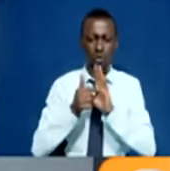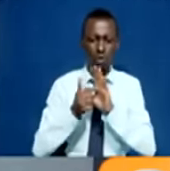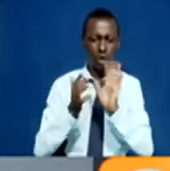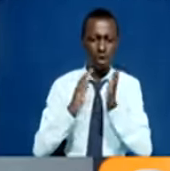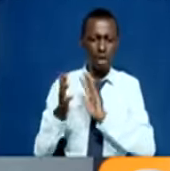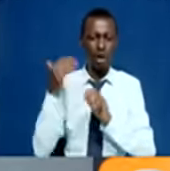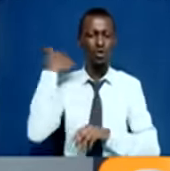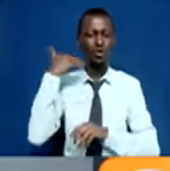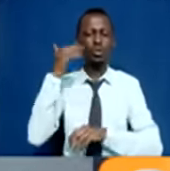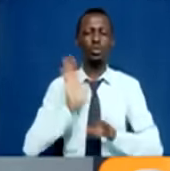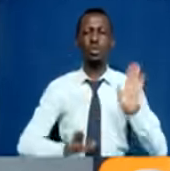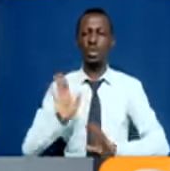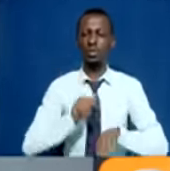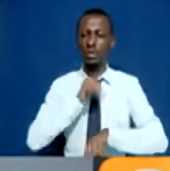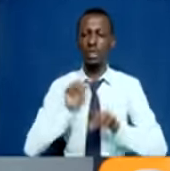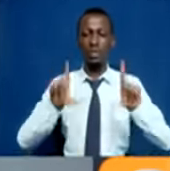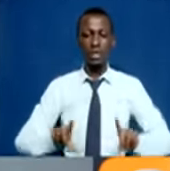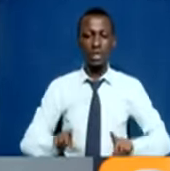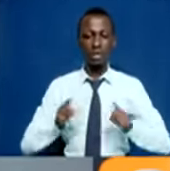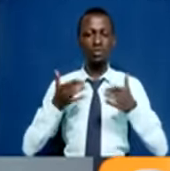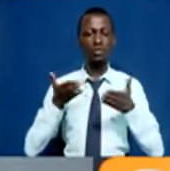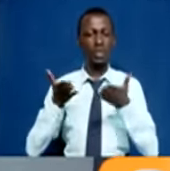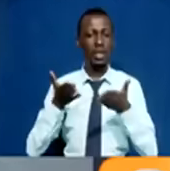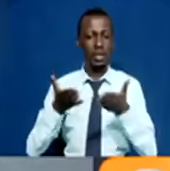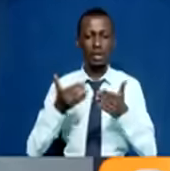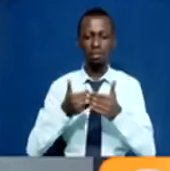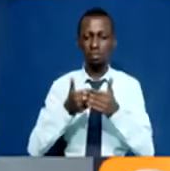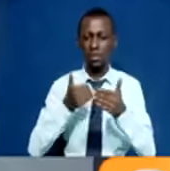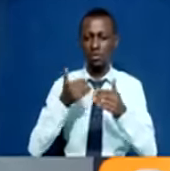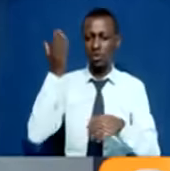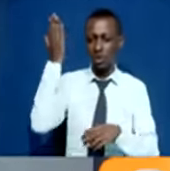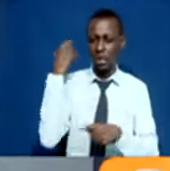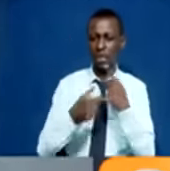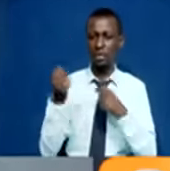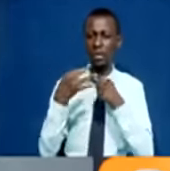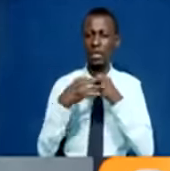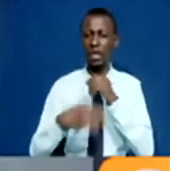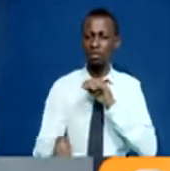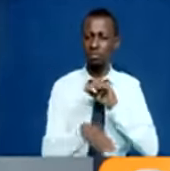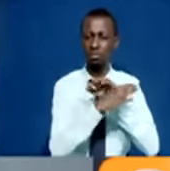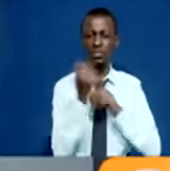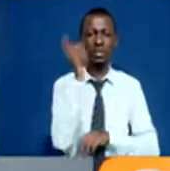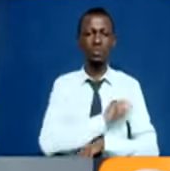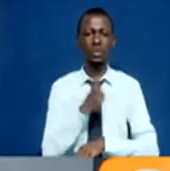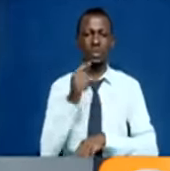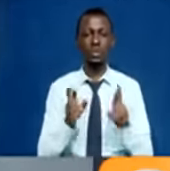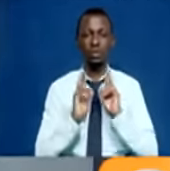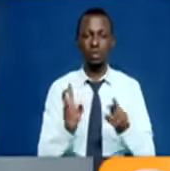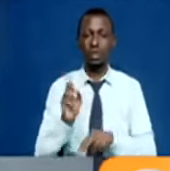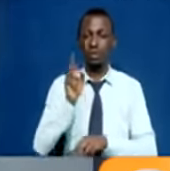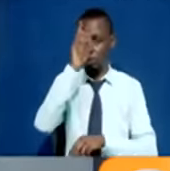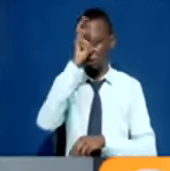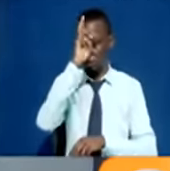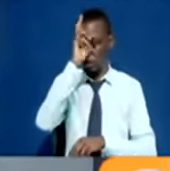his criminal behavior before being kicked out in August last year. And as Ben Kirui reports, police from Nairobi region